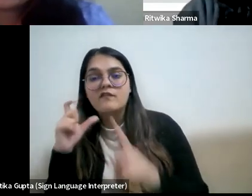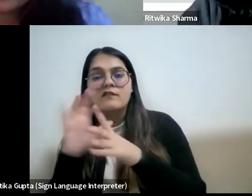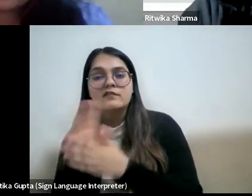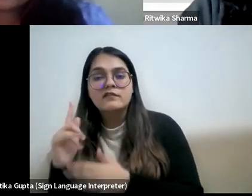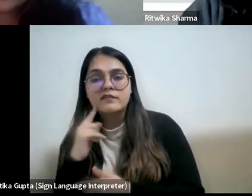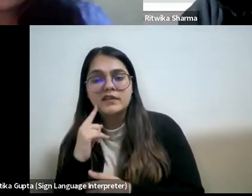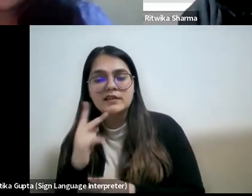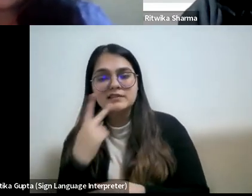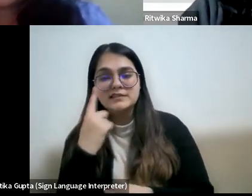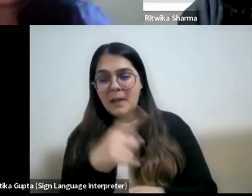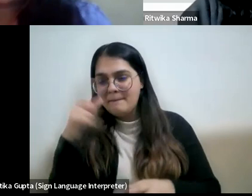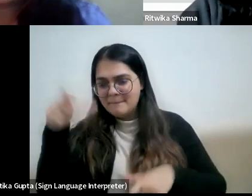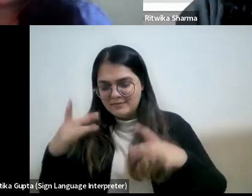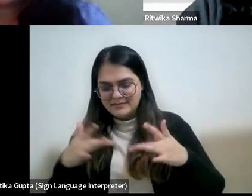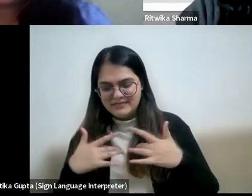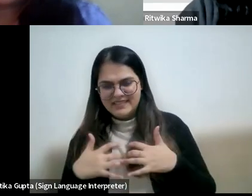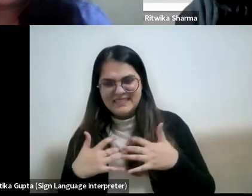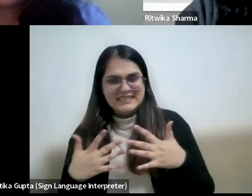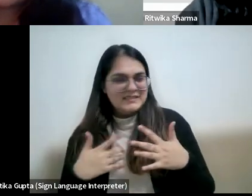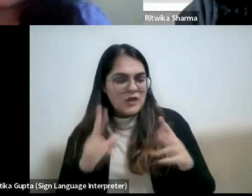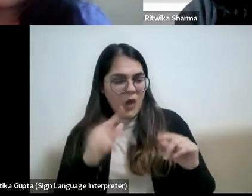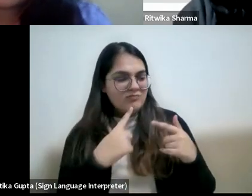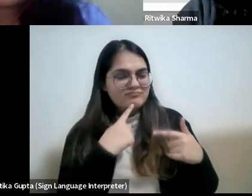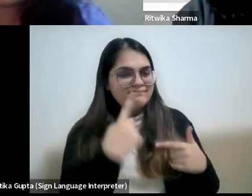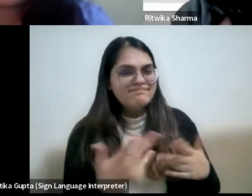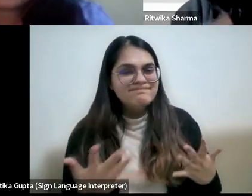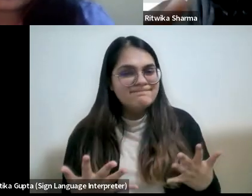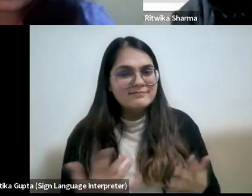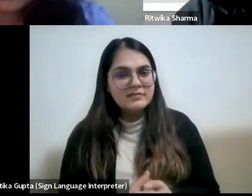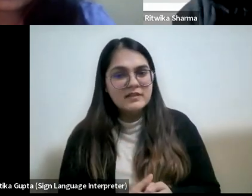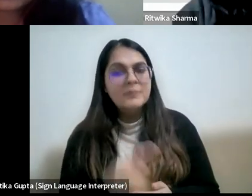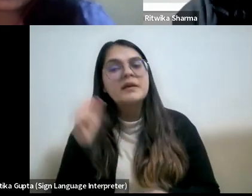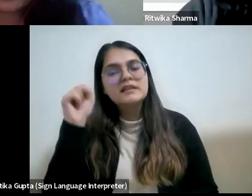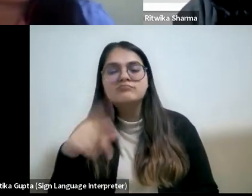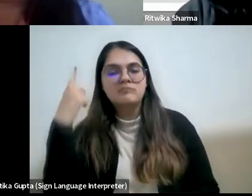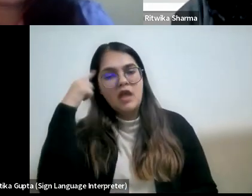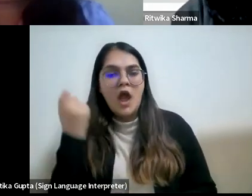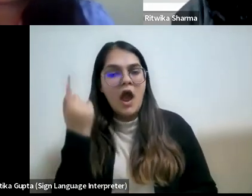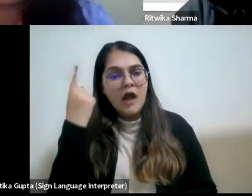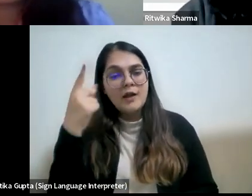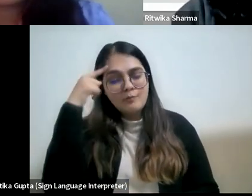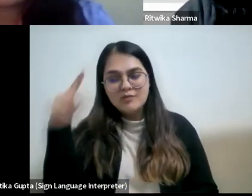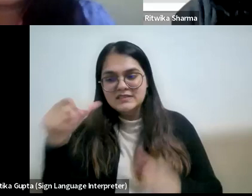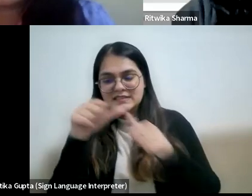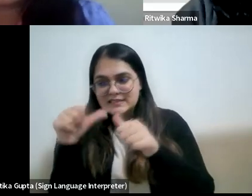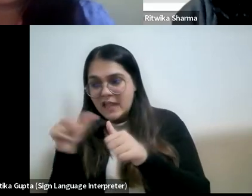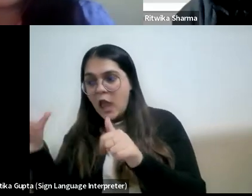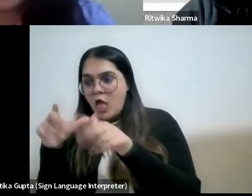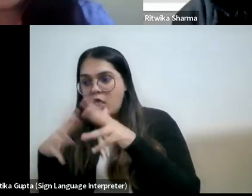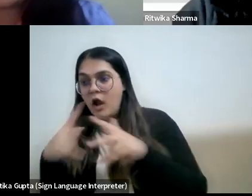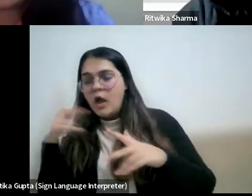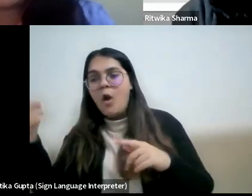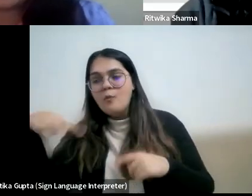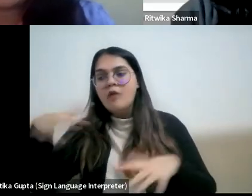the reluctance of people to speak also sort of is again a palpable impact of the CA, of the law itself, and the sort